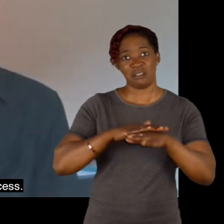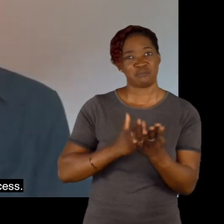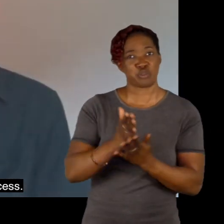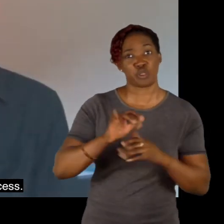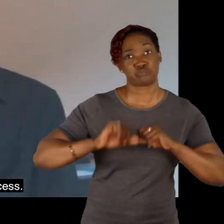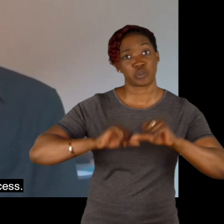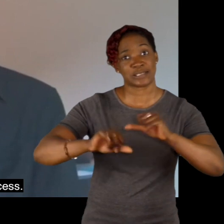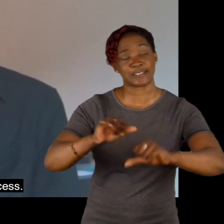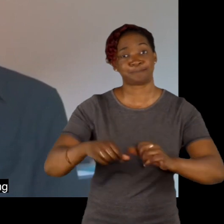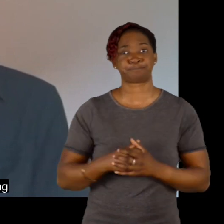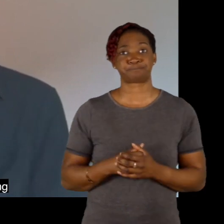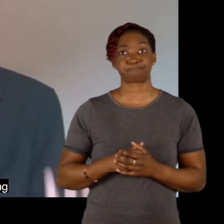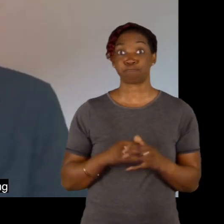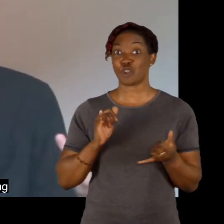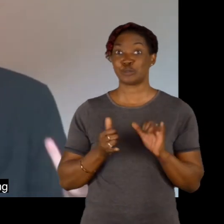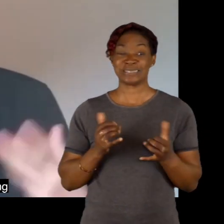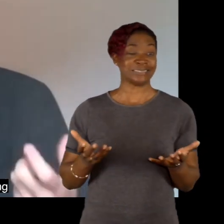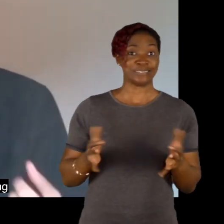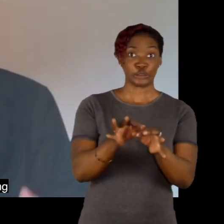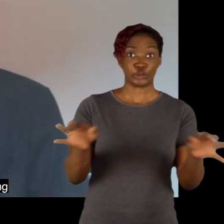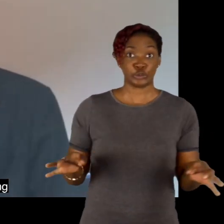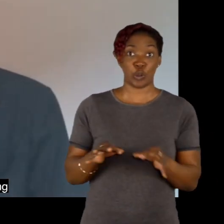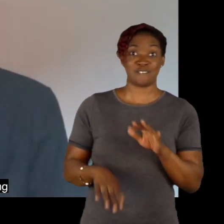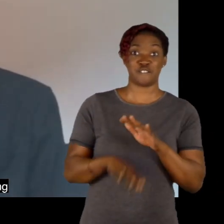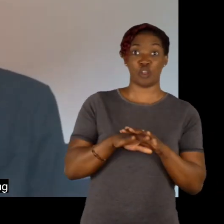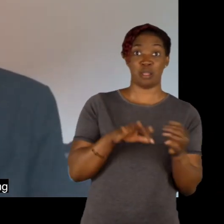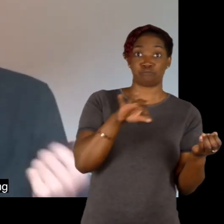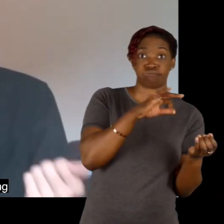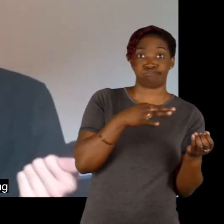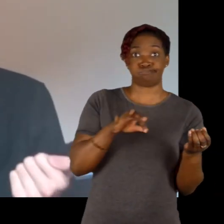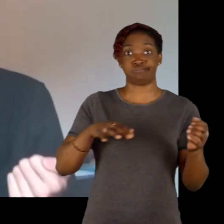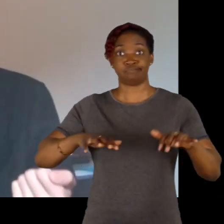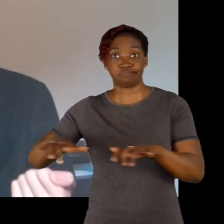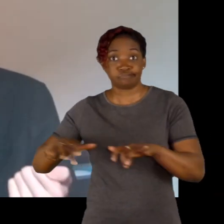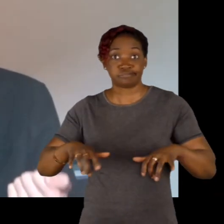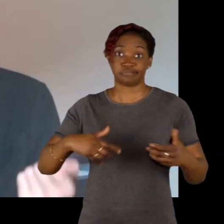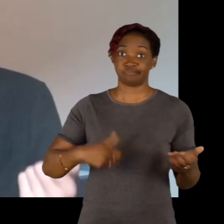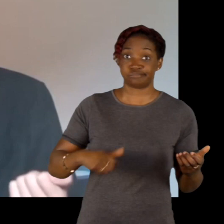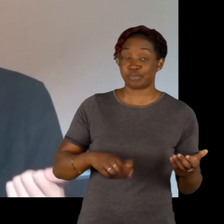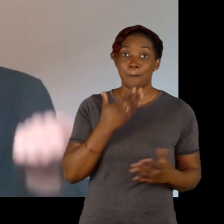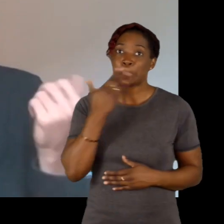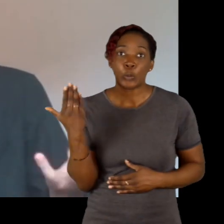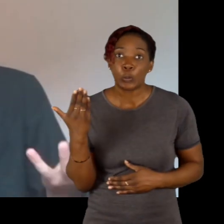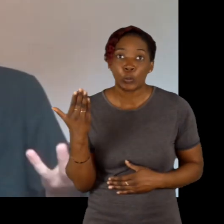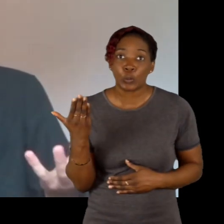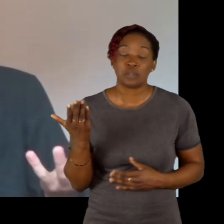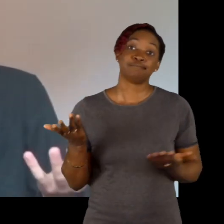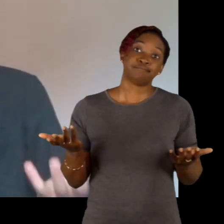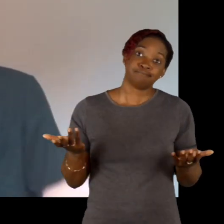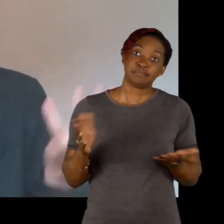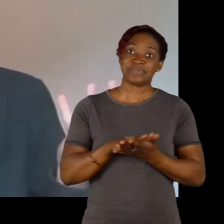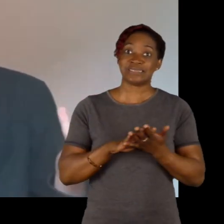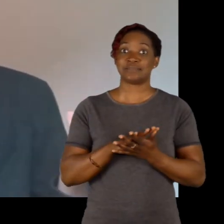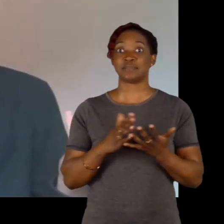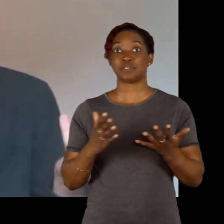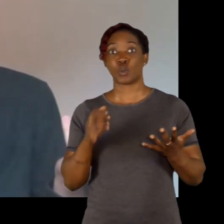the process. And often there isn't a studio full of musicians waiting to record the music for the film, unfortunately,